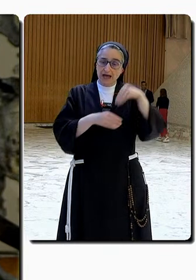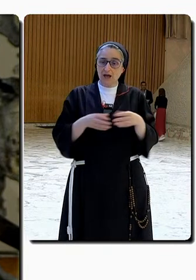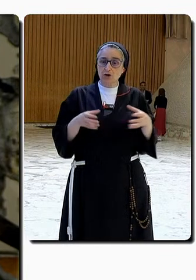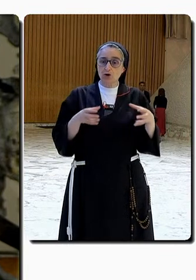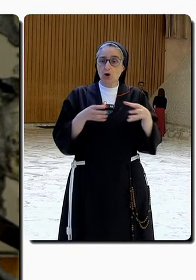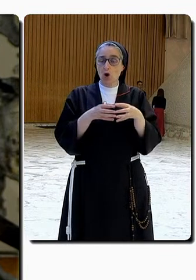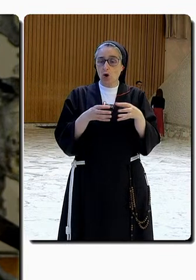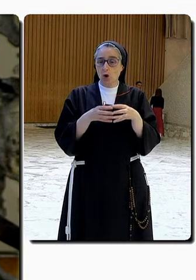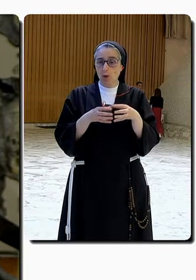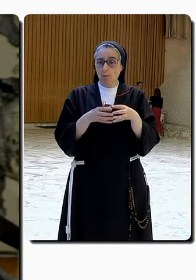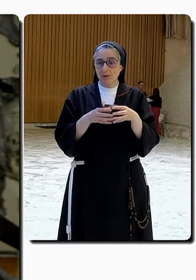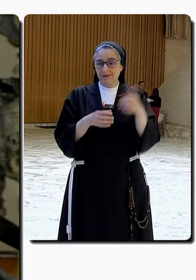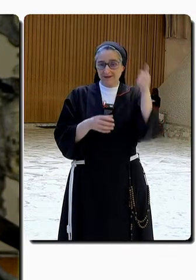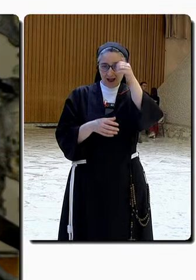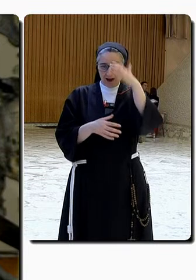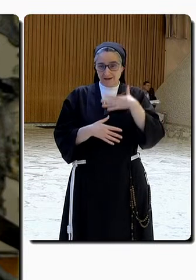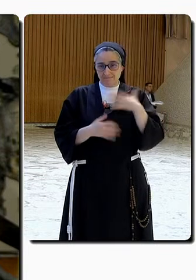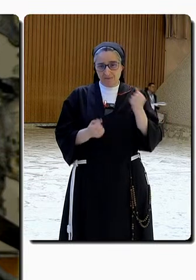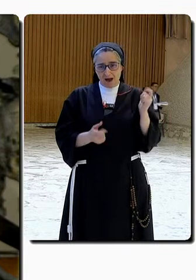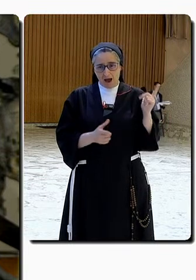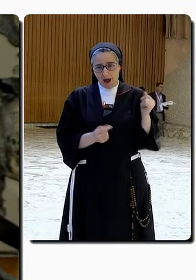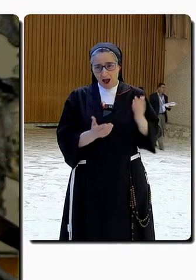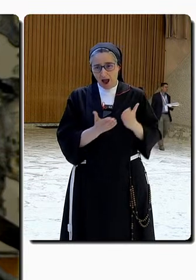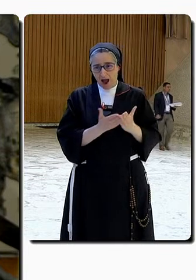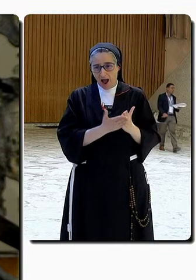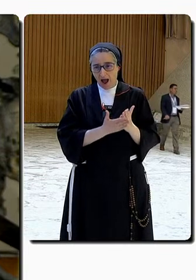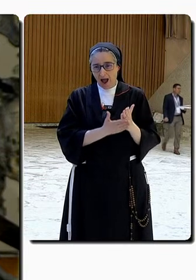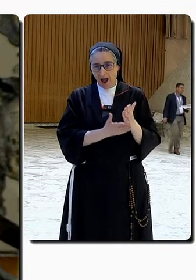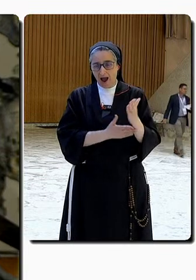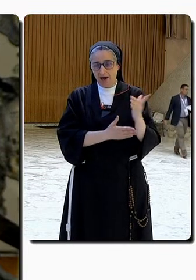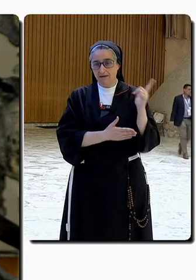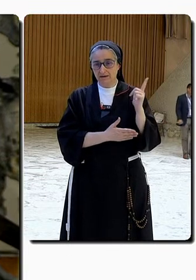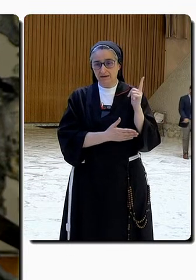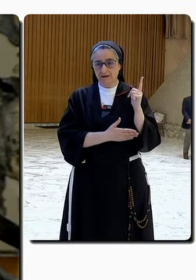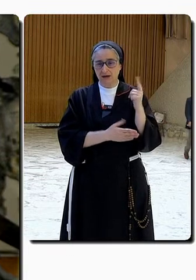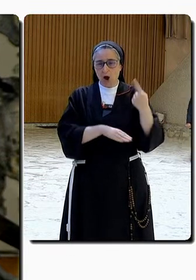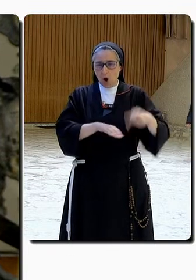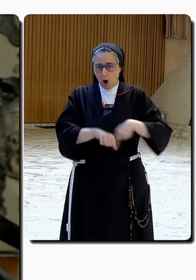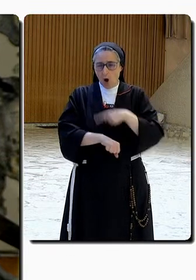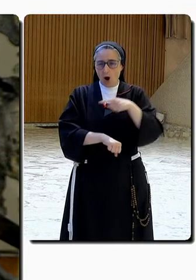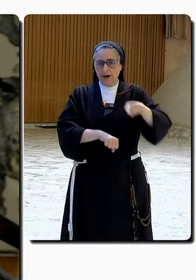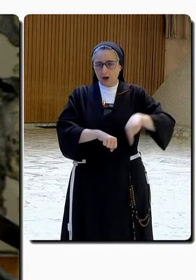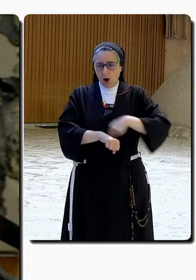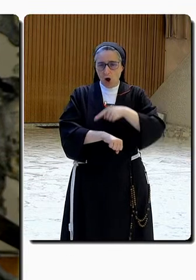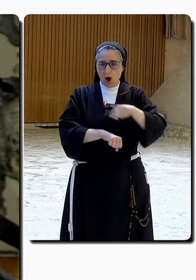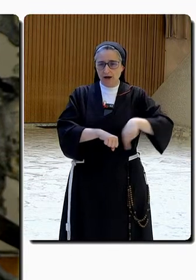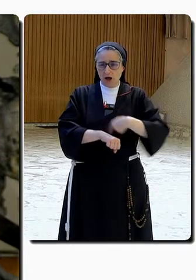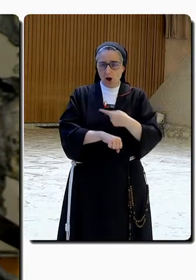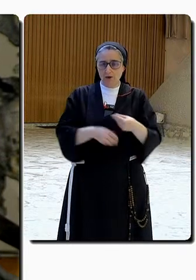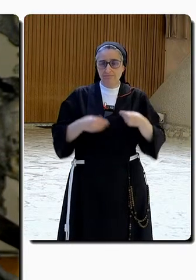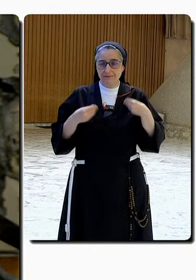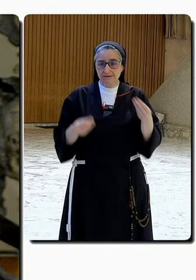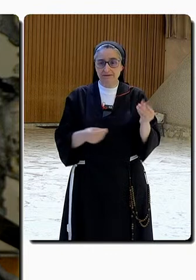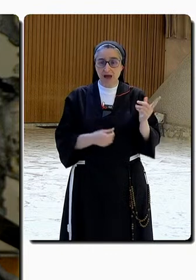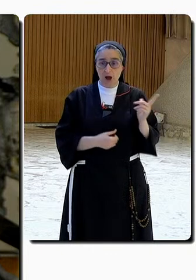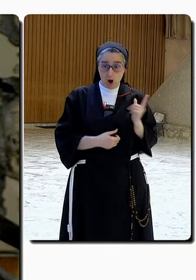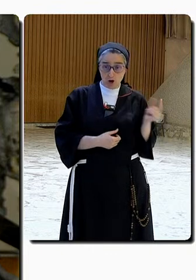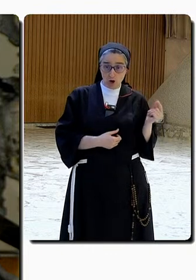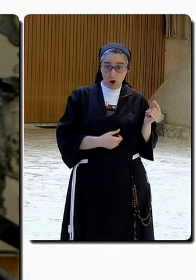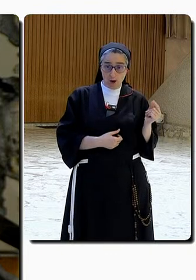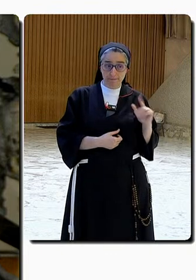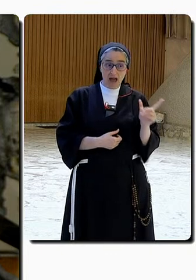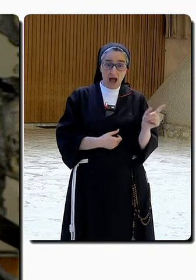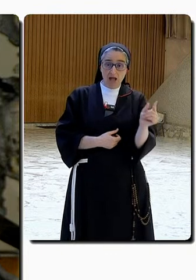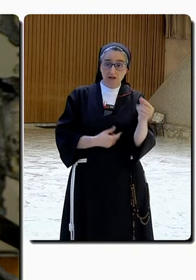Over the course of many years, we have devoted hundreds of hours to help other married couples strengthen